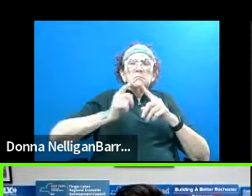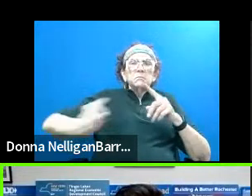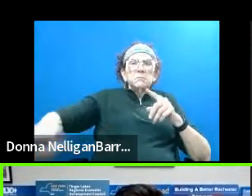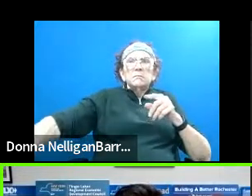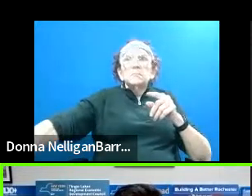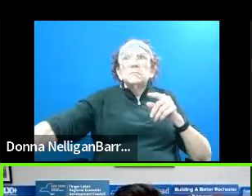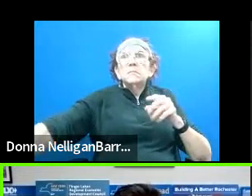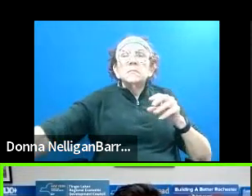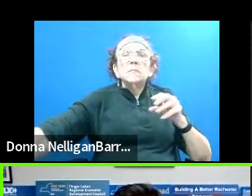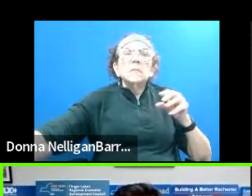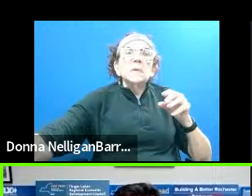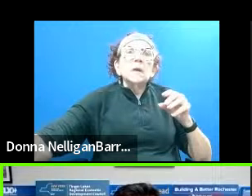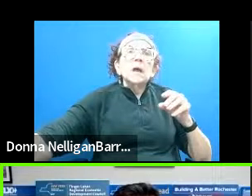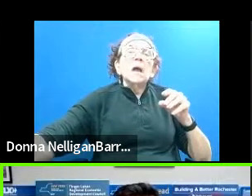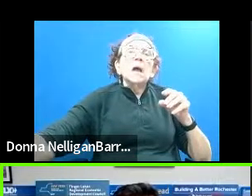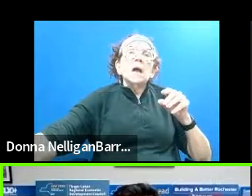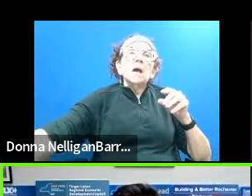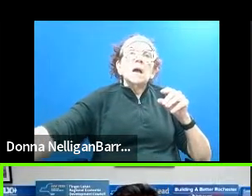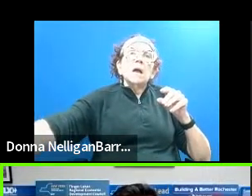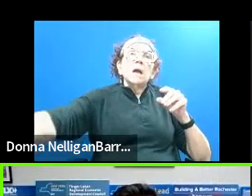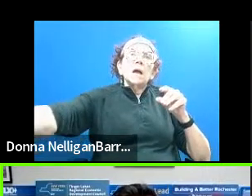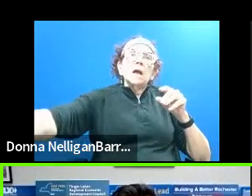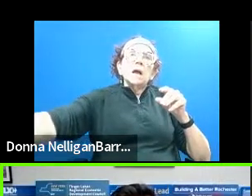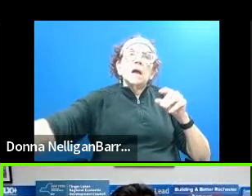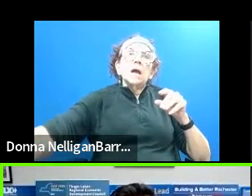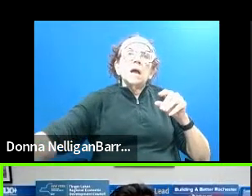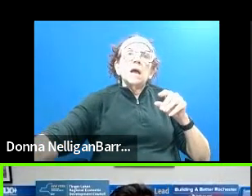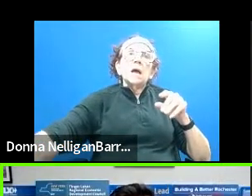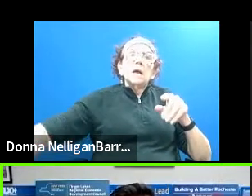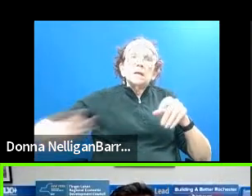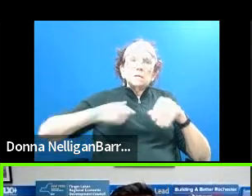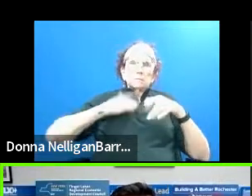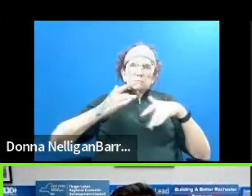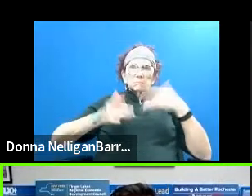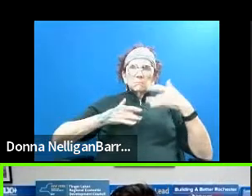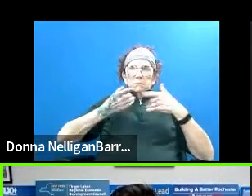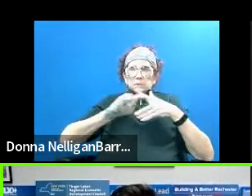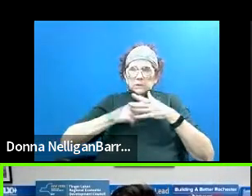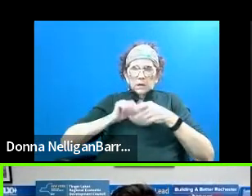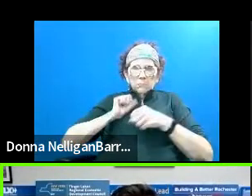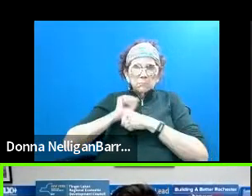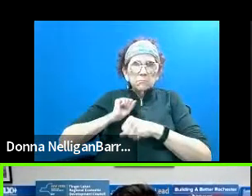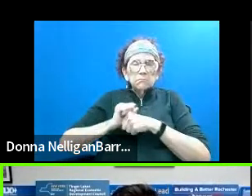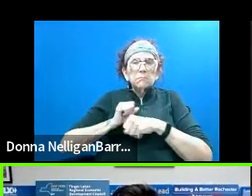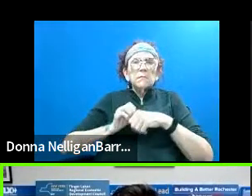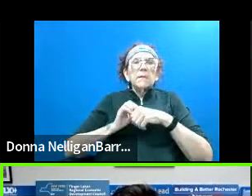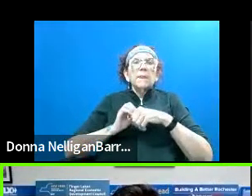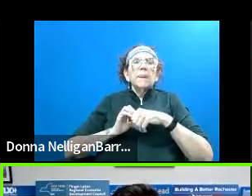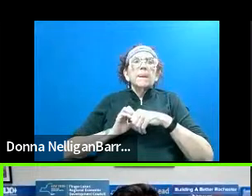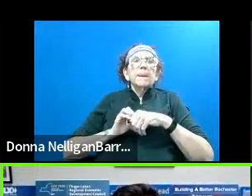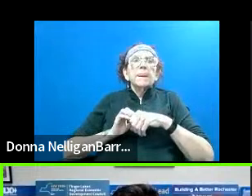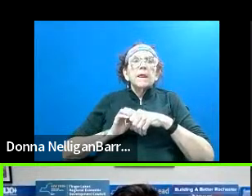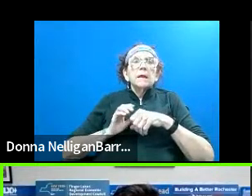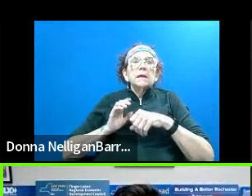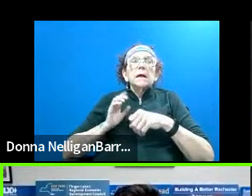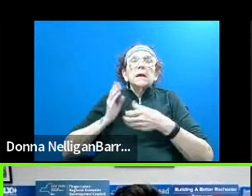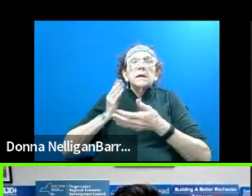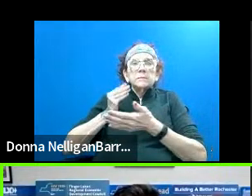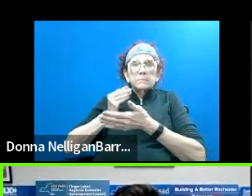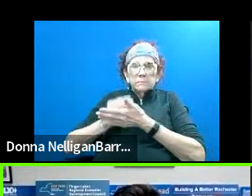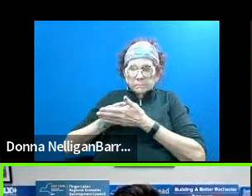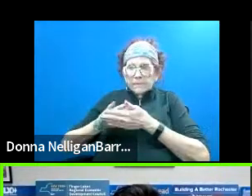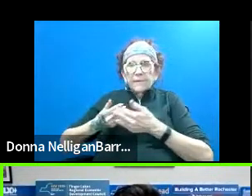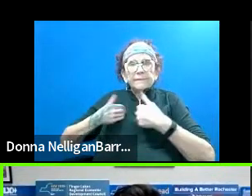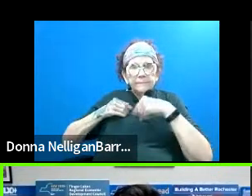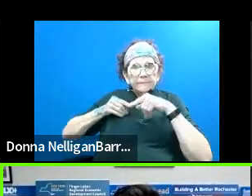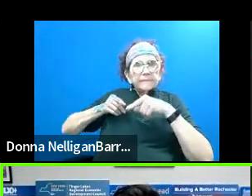lot of the work we've talked about for years, and that the state and ROC 2025 money will allow us to have the runway to begin to set up a structure